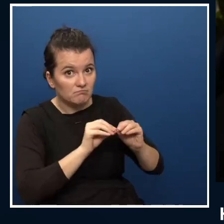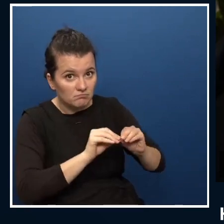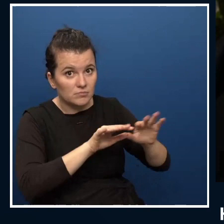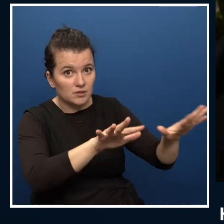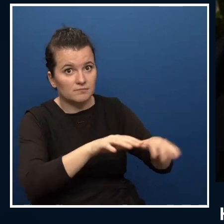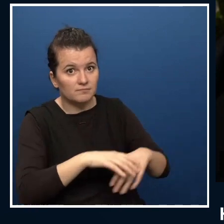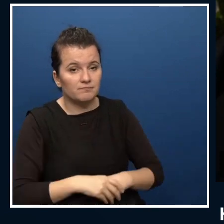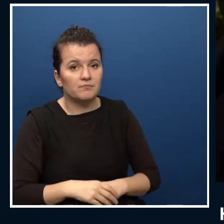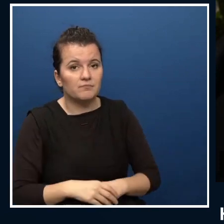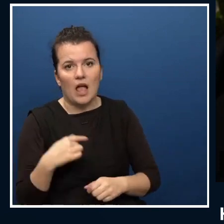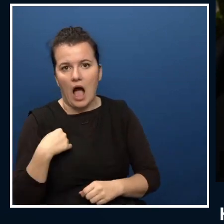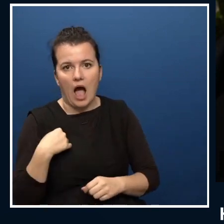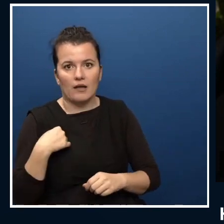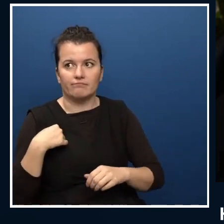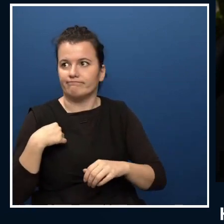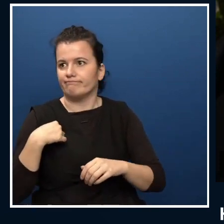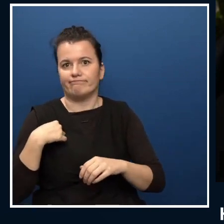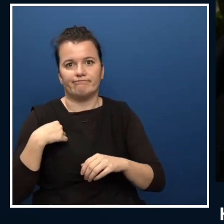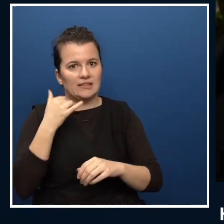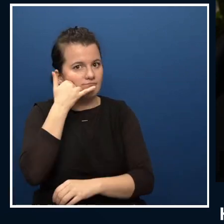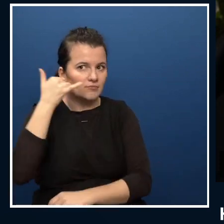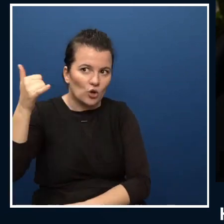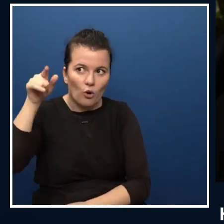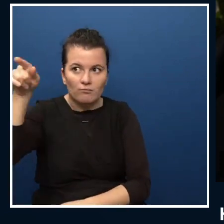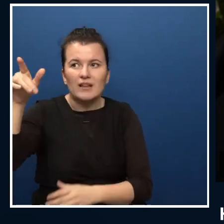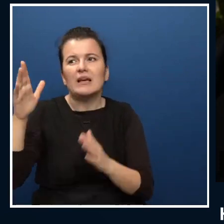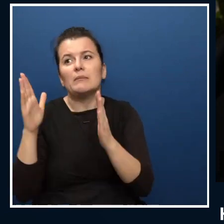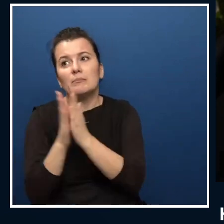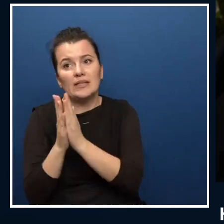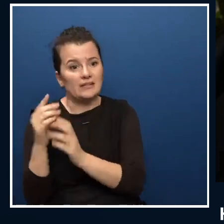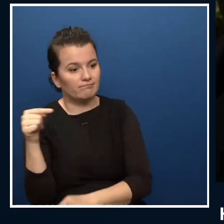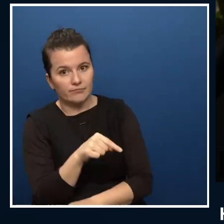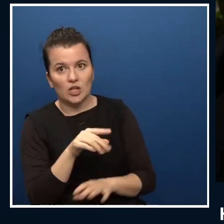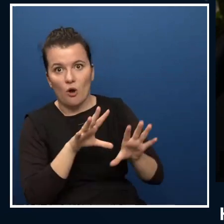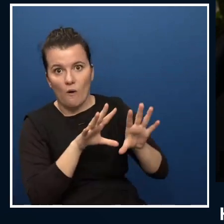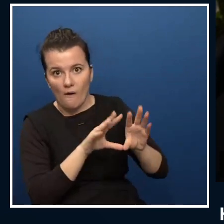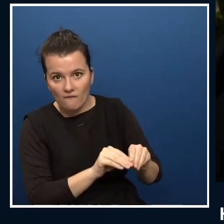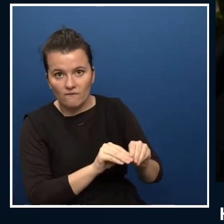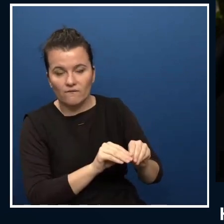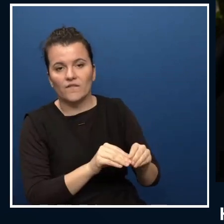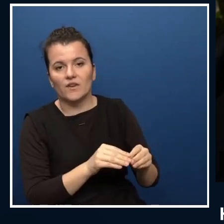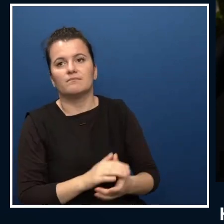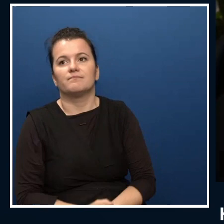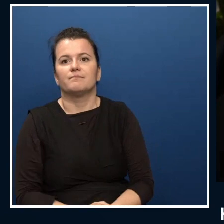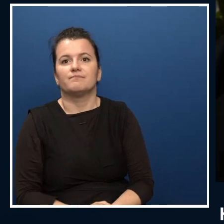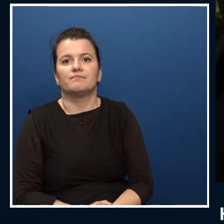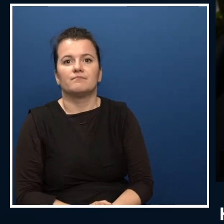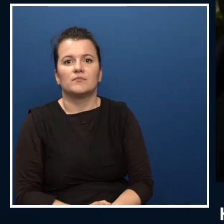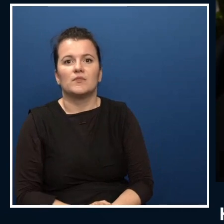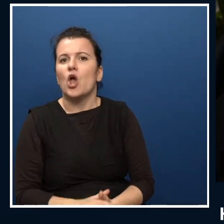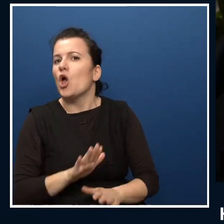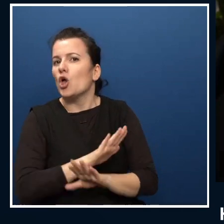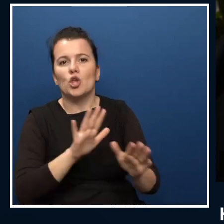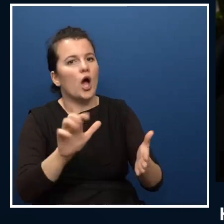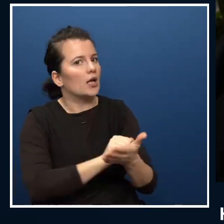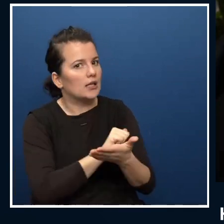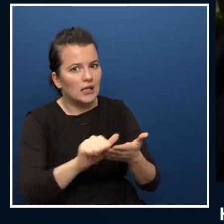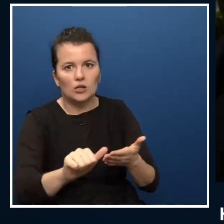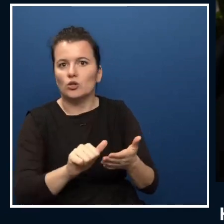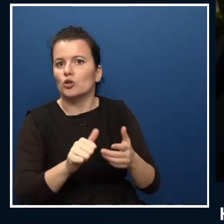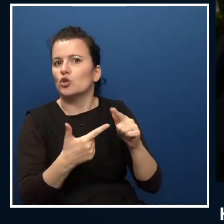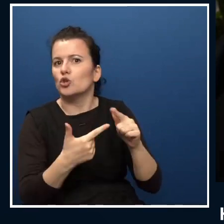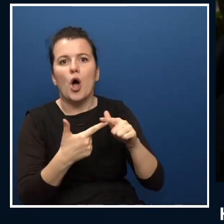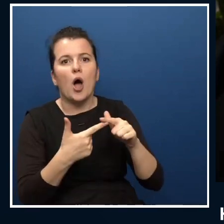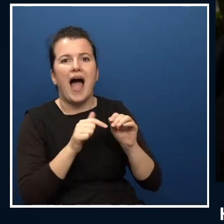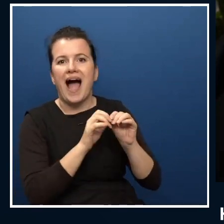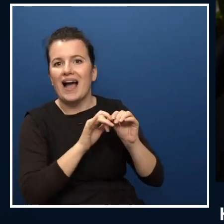that computer? I don't want you to disable it. I don't want you to delete it. I don't want you to cancel my account. Just turn it off. And I'm going to